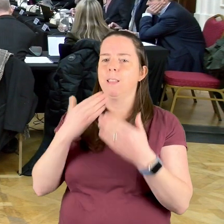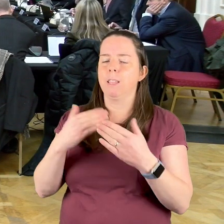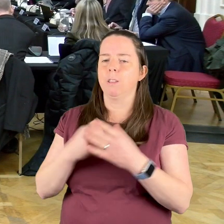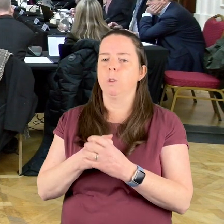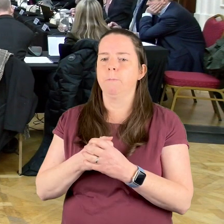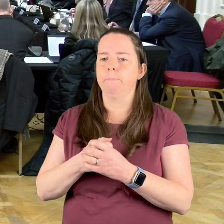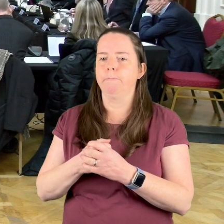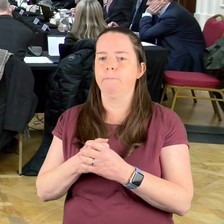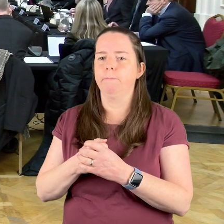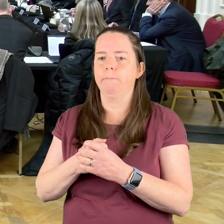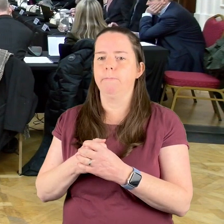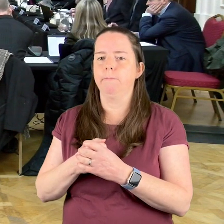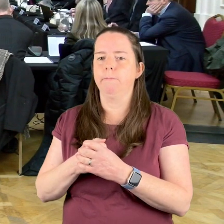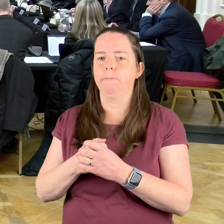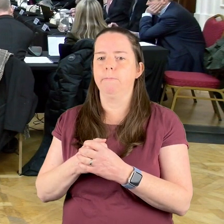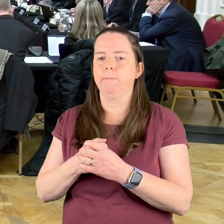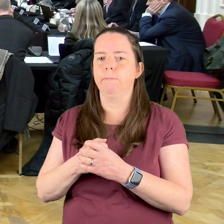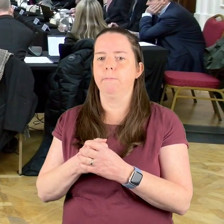Thank you.